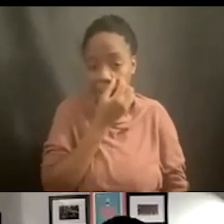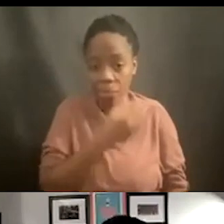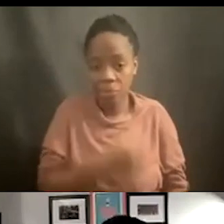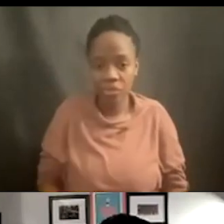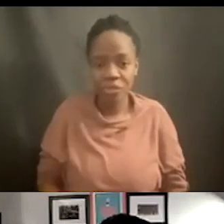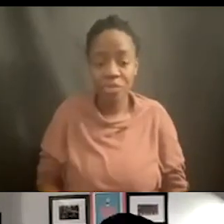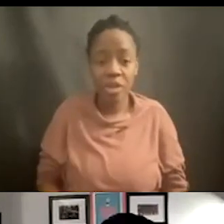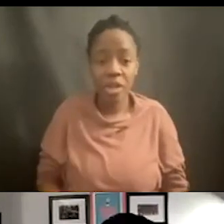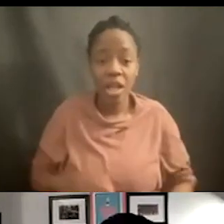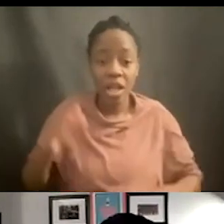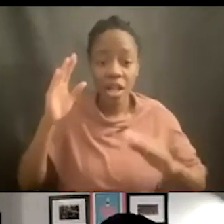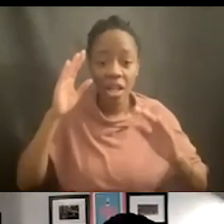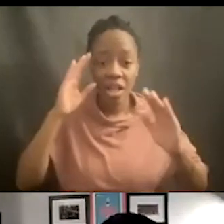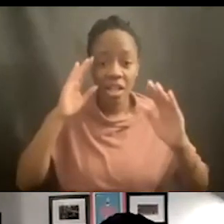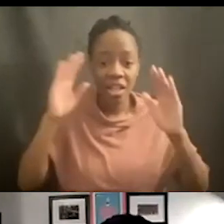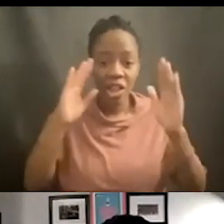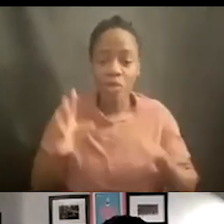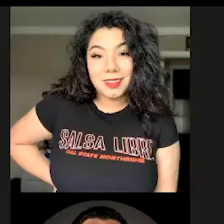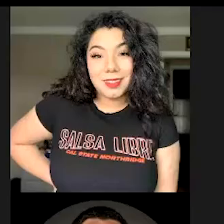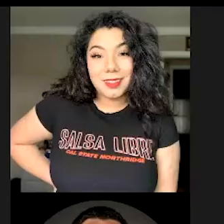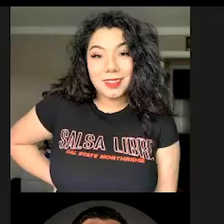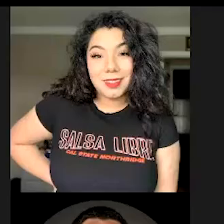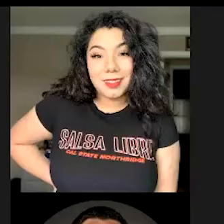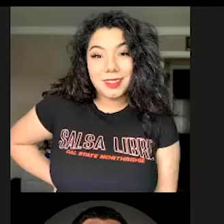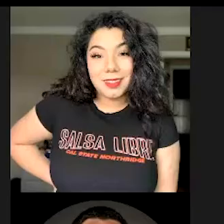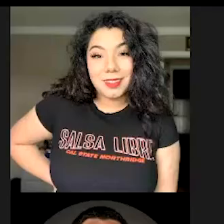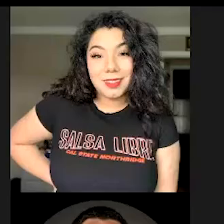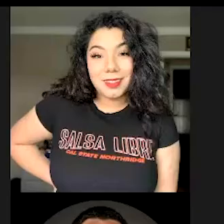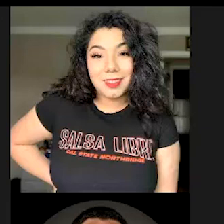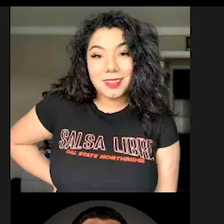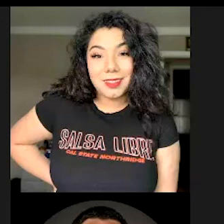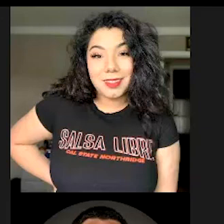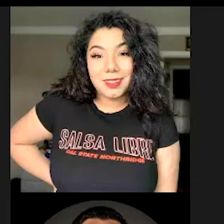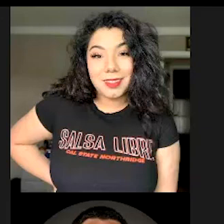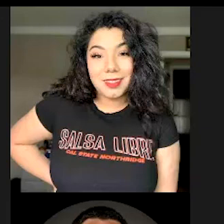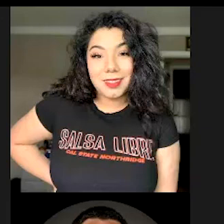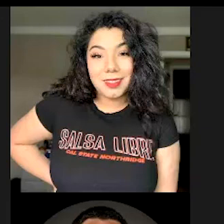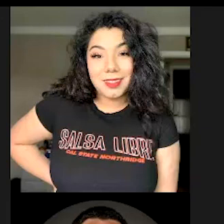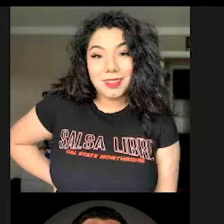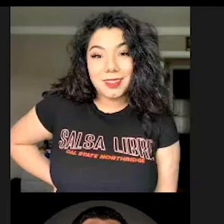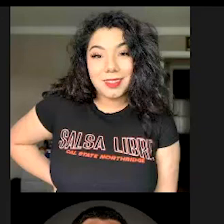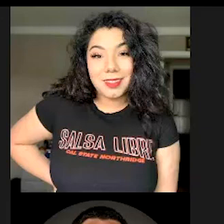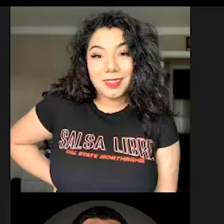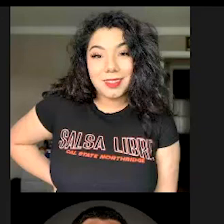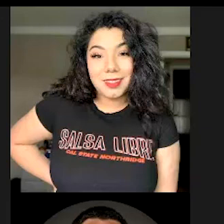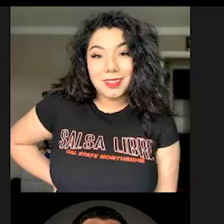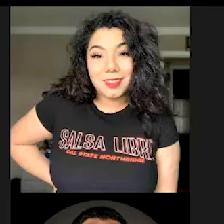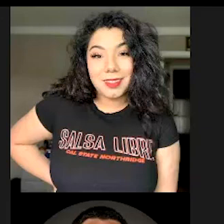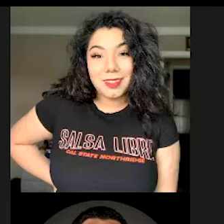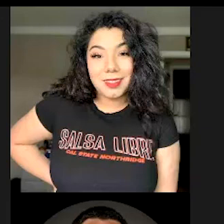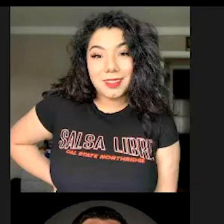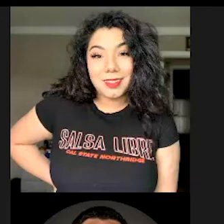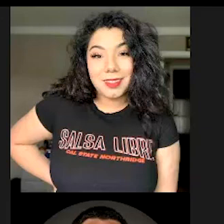Hola, hola, como por ejemplo, ahora solamente voy a hablar español, porque estos son mi gente y creo que